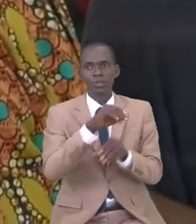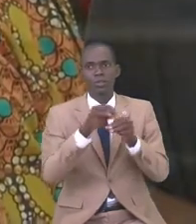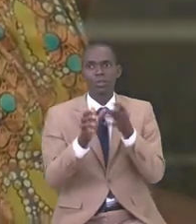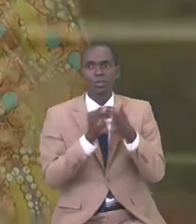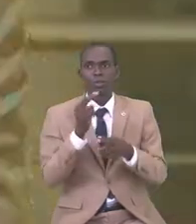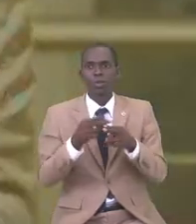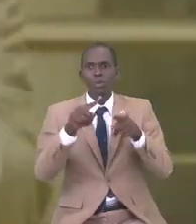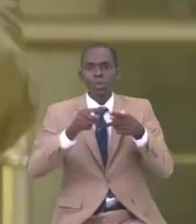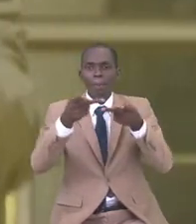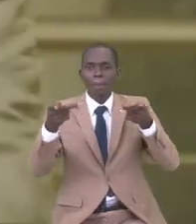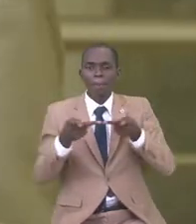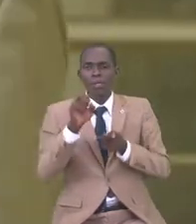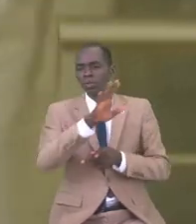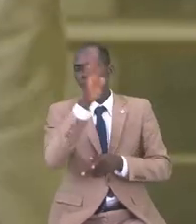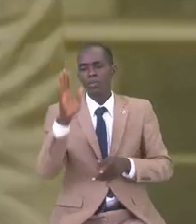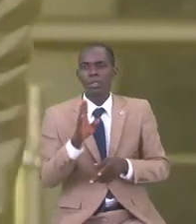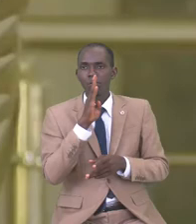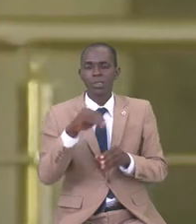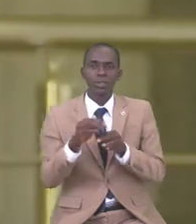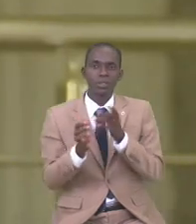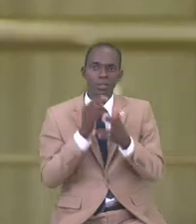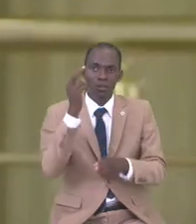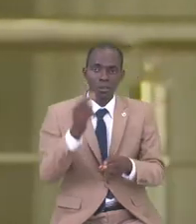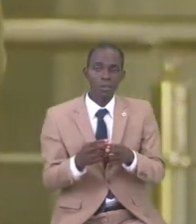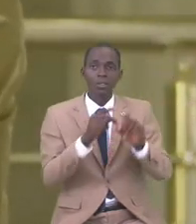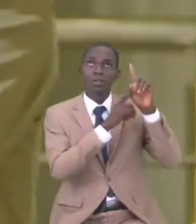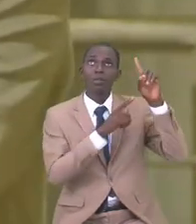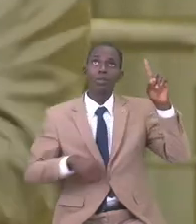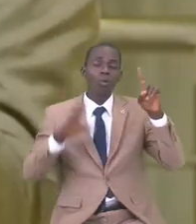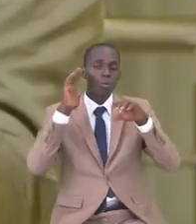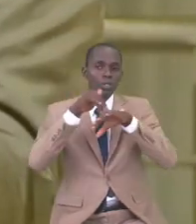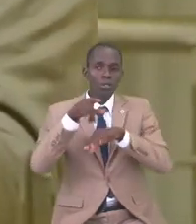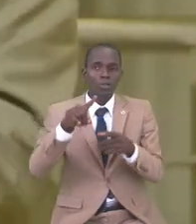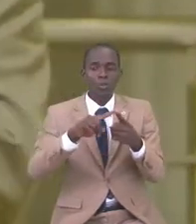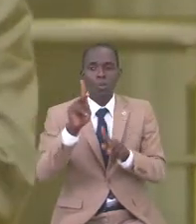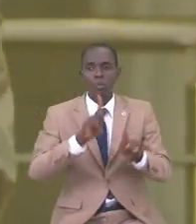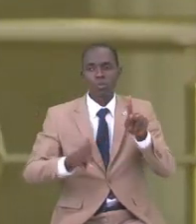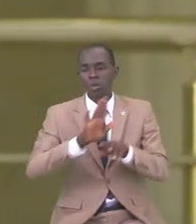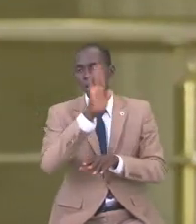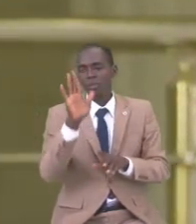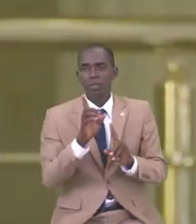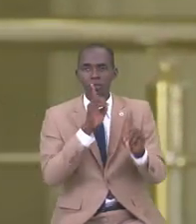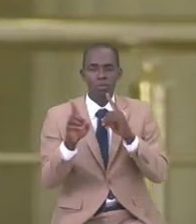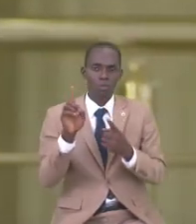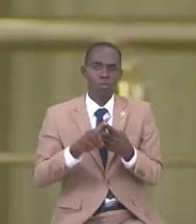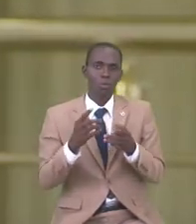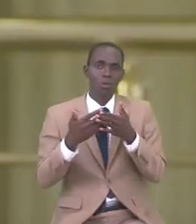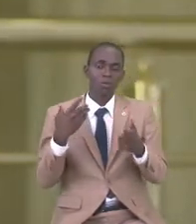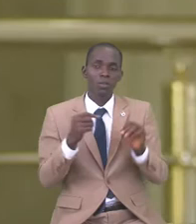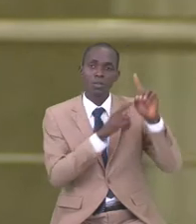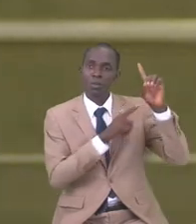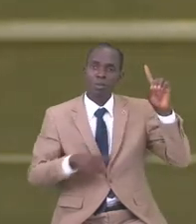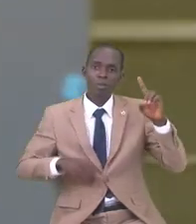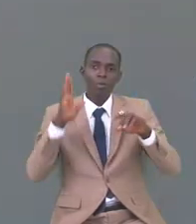places you never knew. The Lord will send you to people you have never spoken about. The Lord will